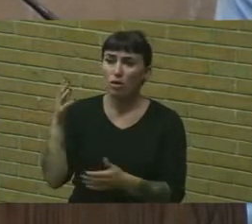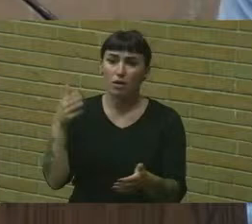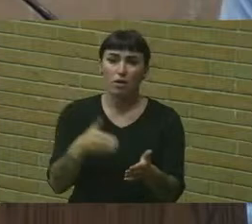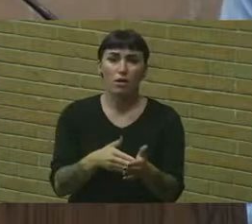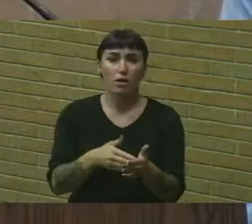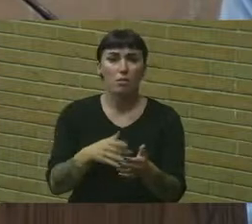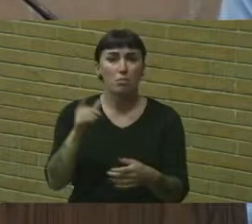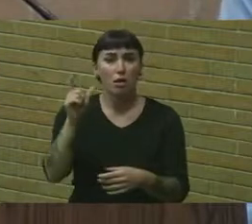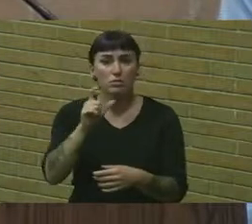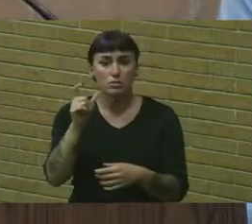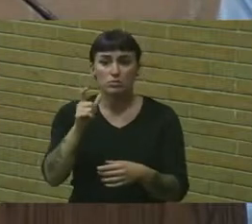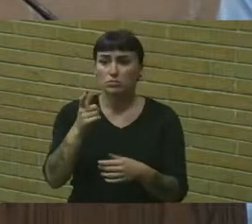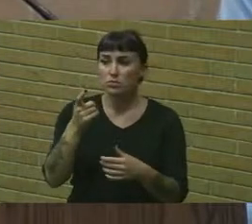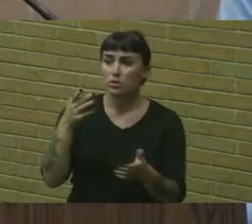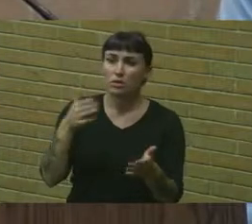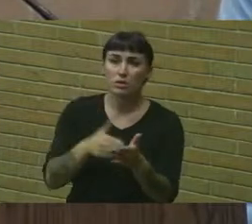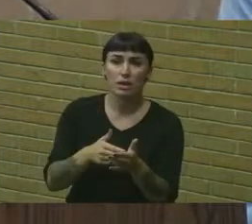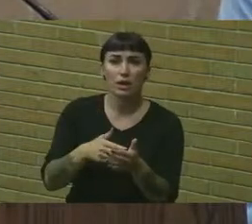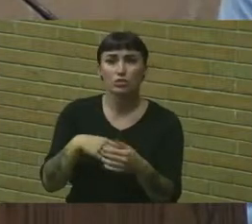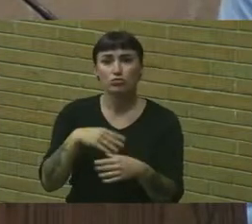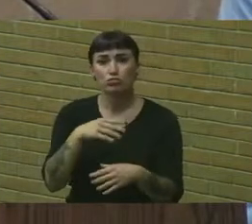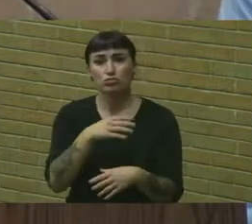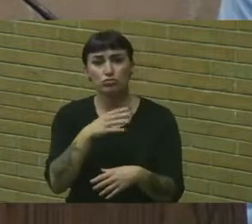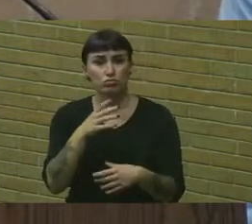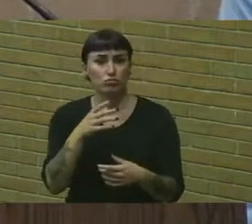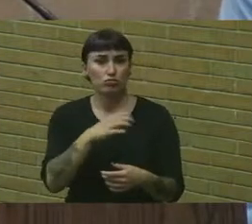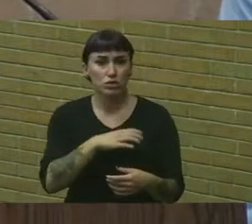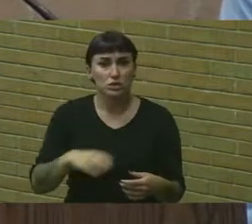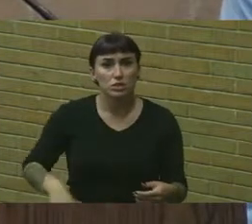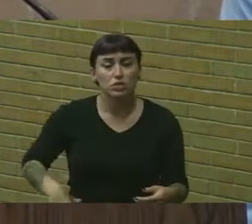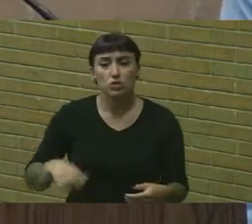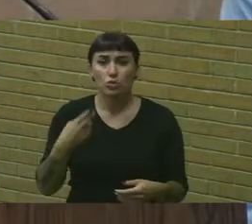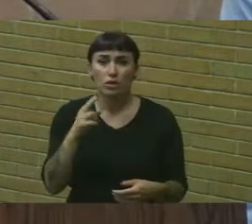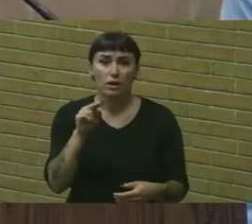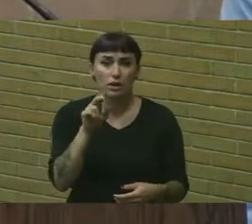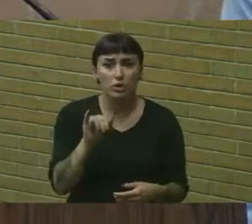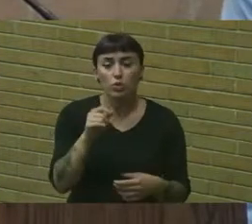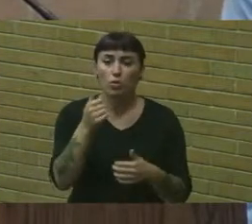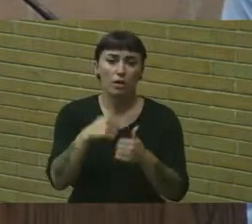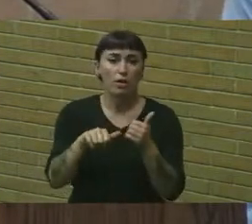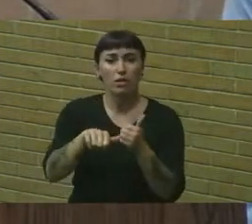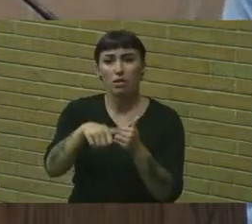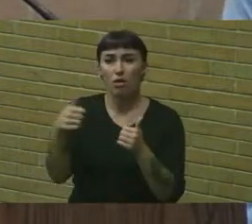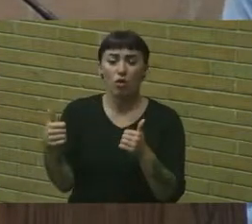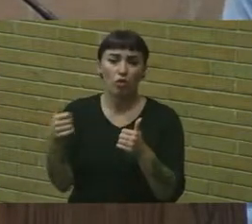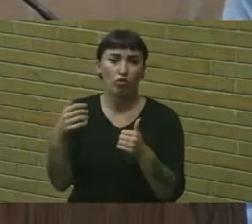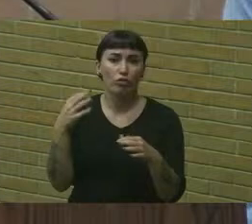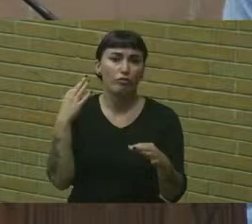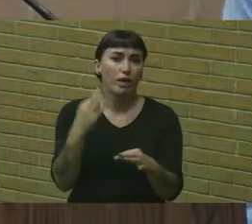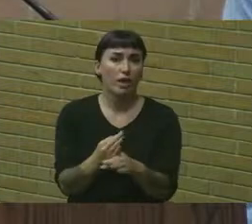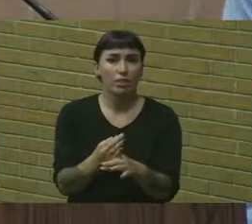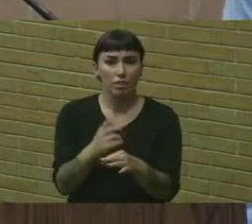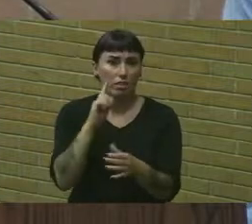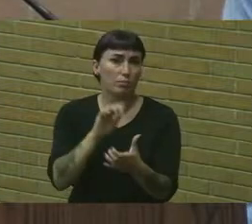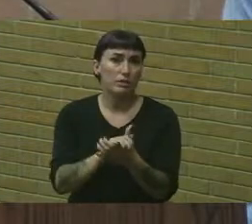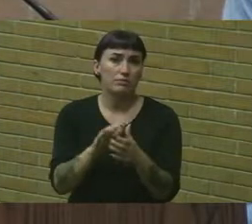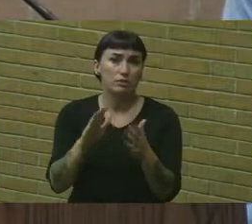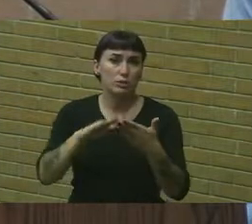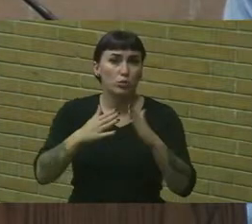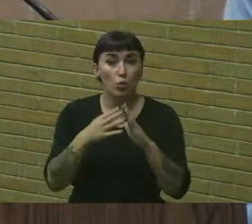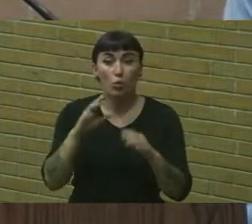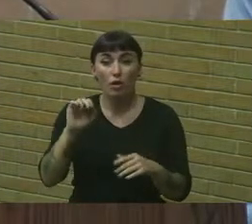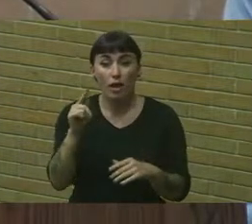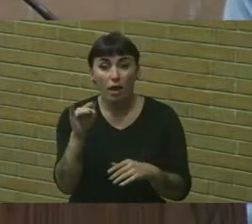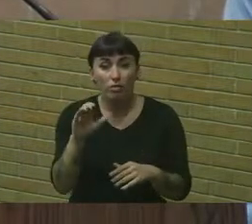against Muslims or against Christians or Hindus or any other faith community or